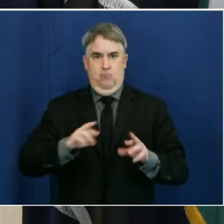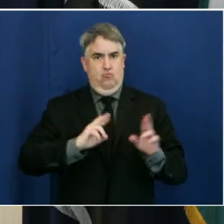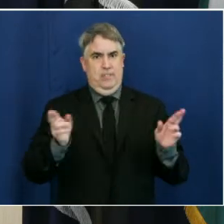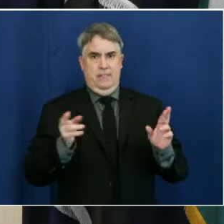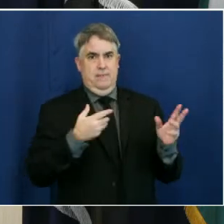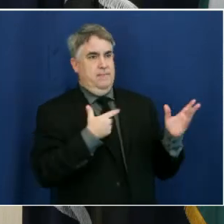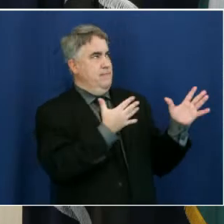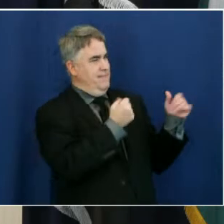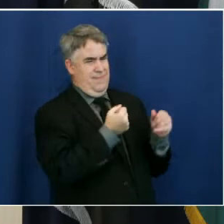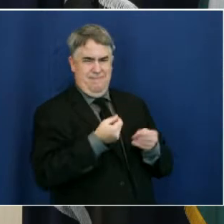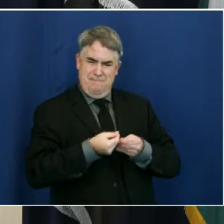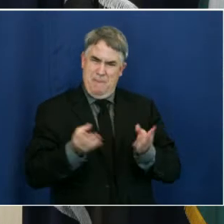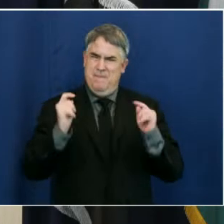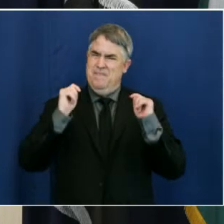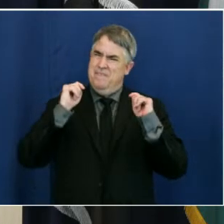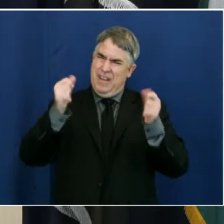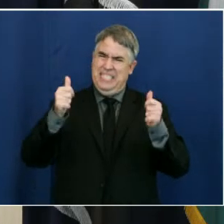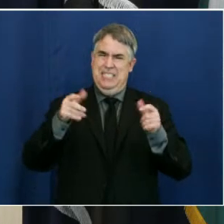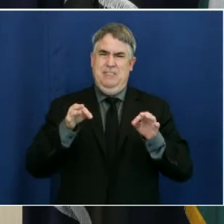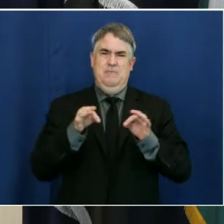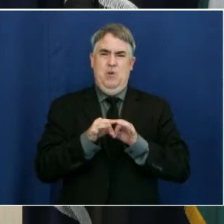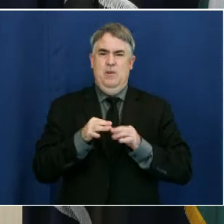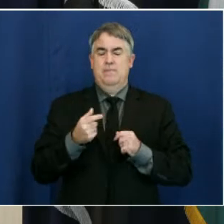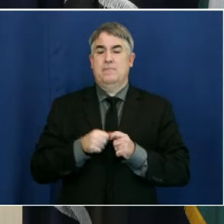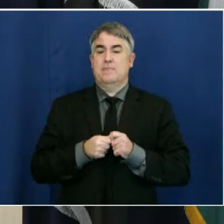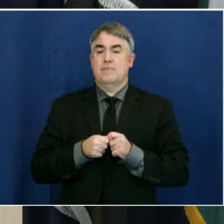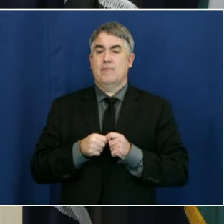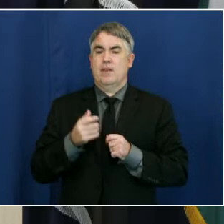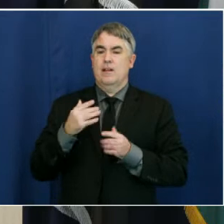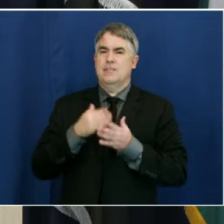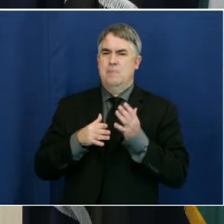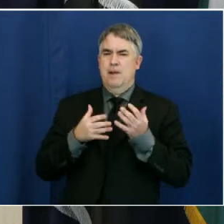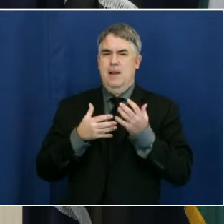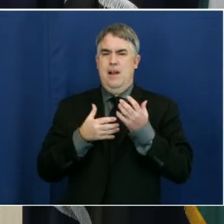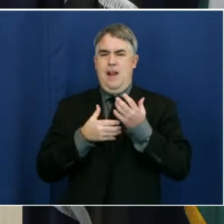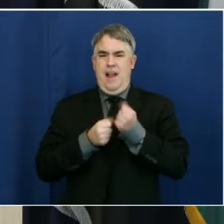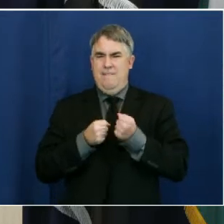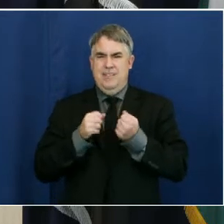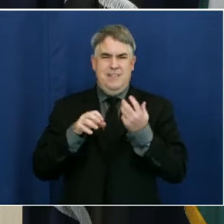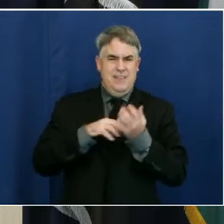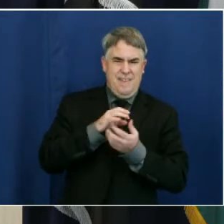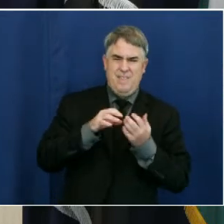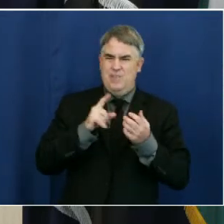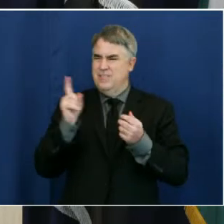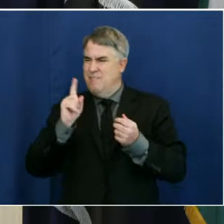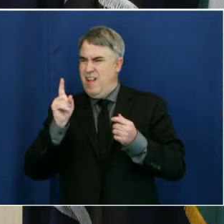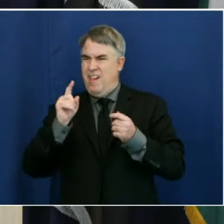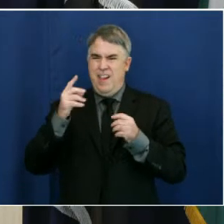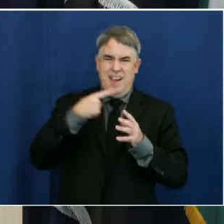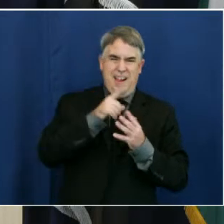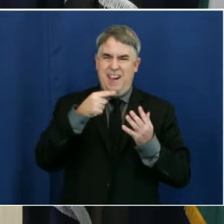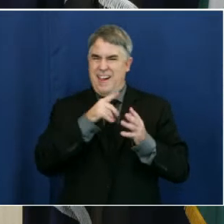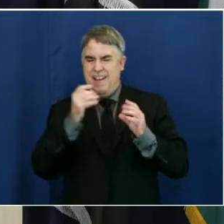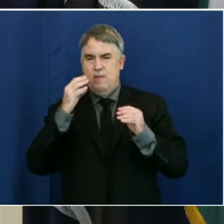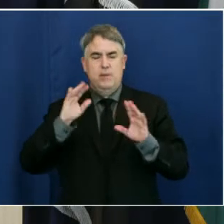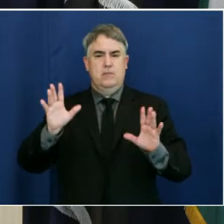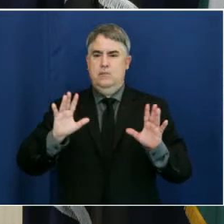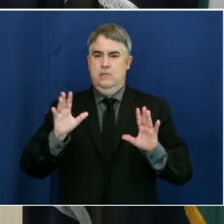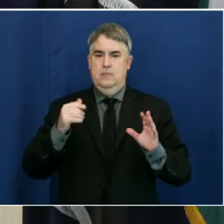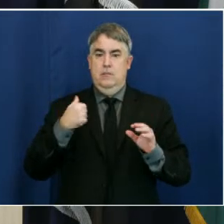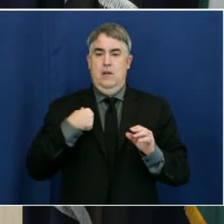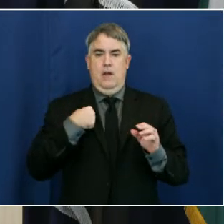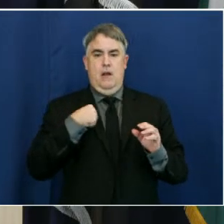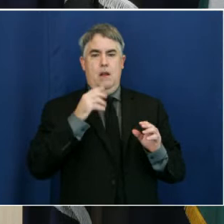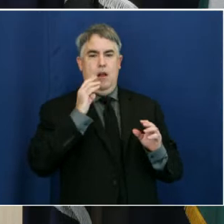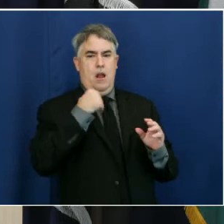some hope that there will just be some certainty. If we had some reasonable schedule, if we think you'll get this many on this many dates